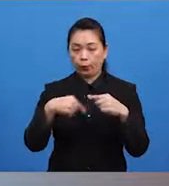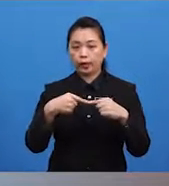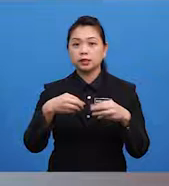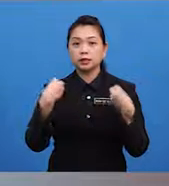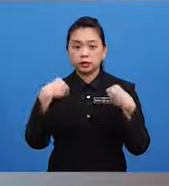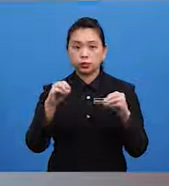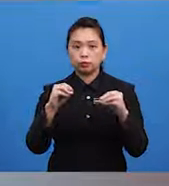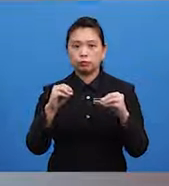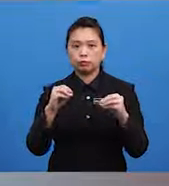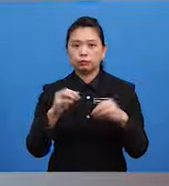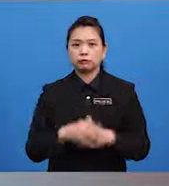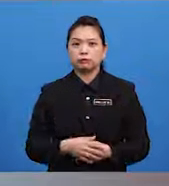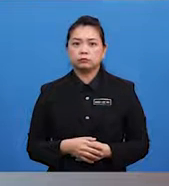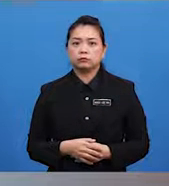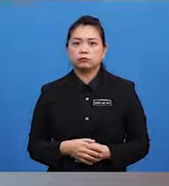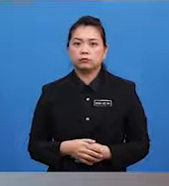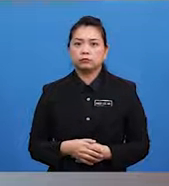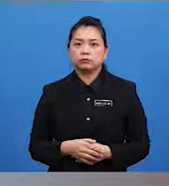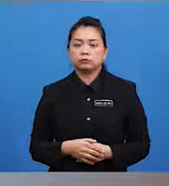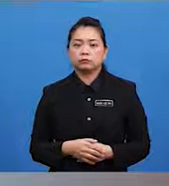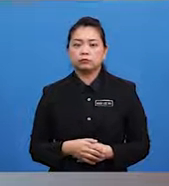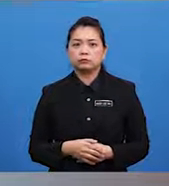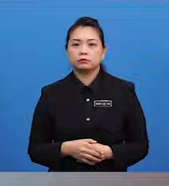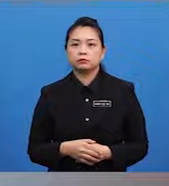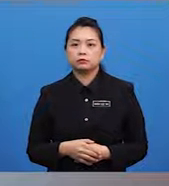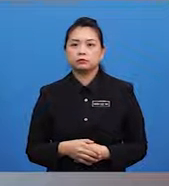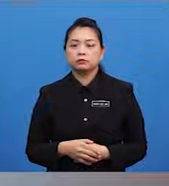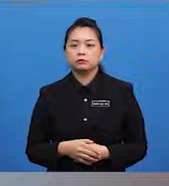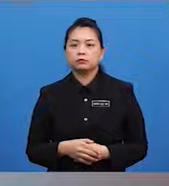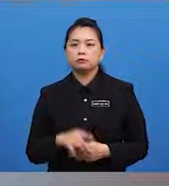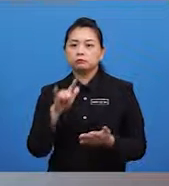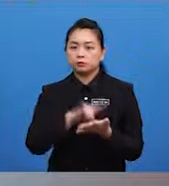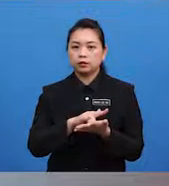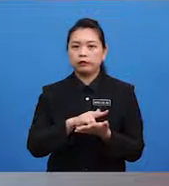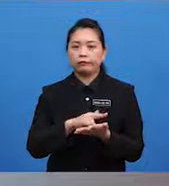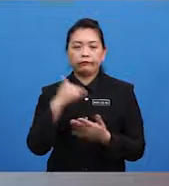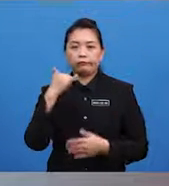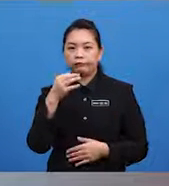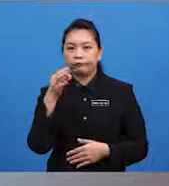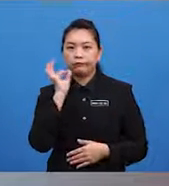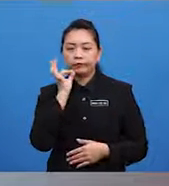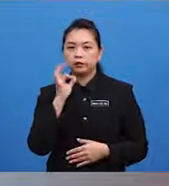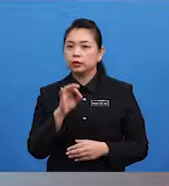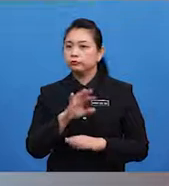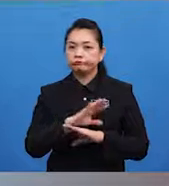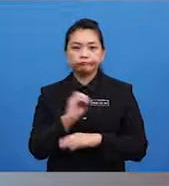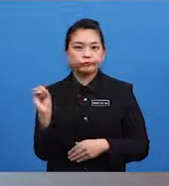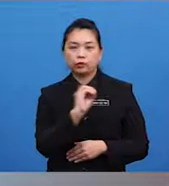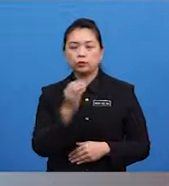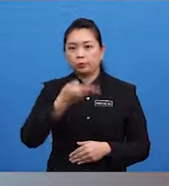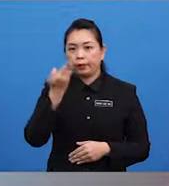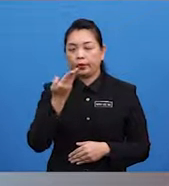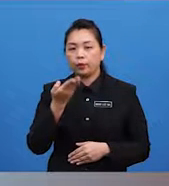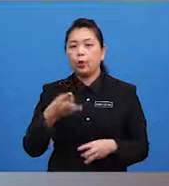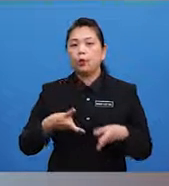of the durian is contained, the fruits do not smell when they are still in their packaging, and this